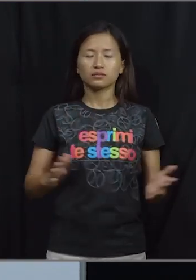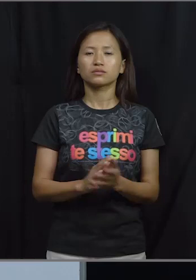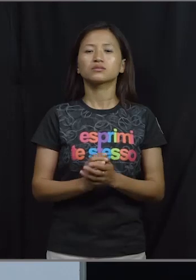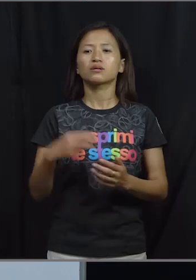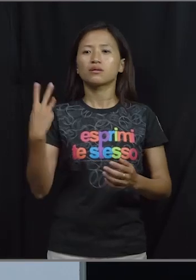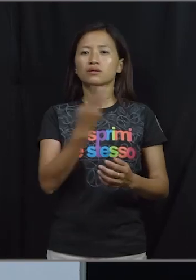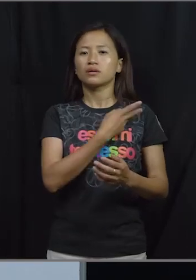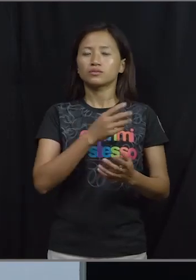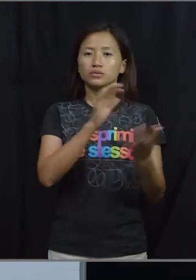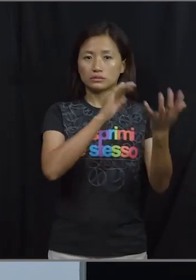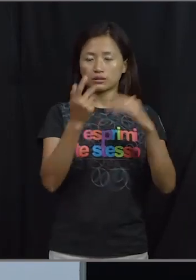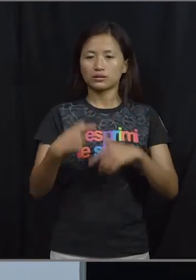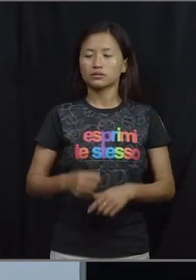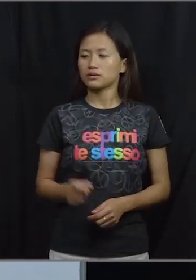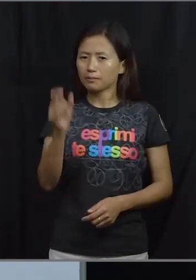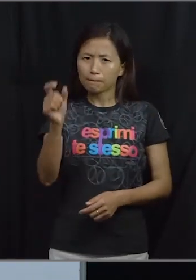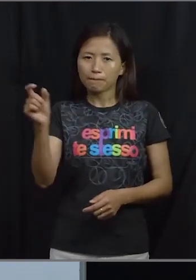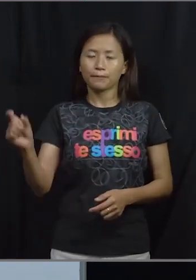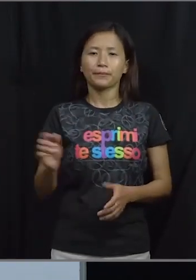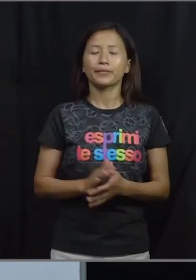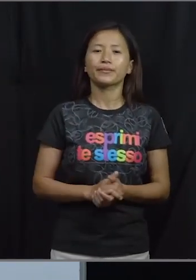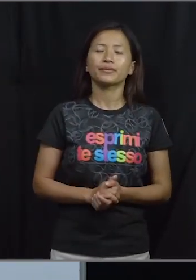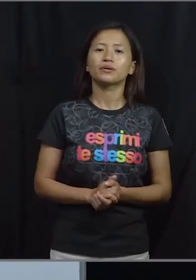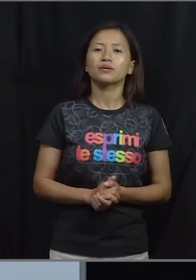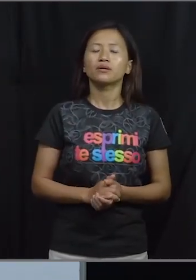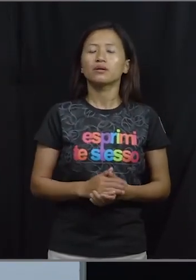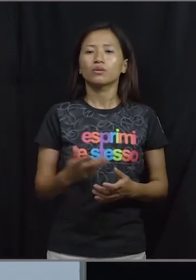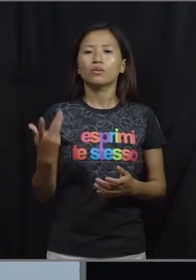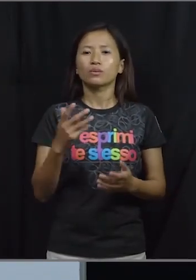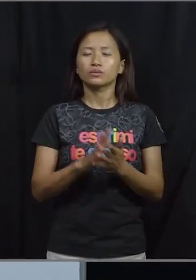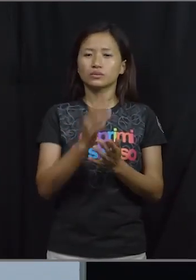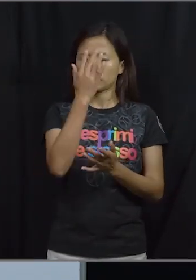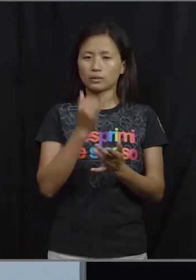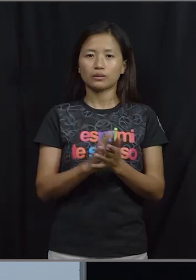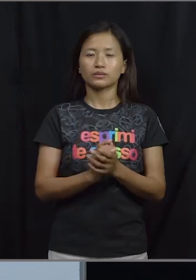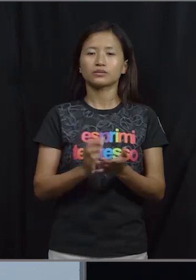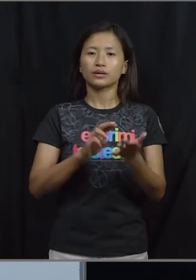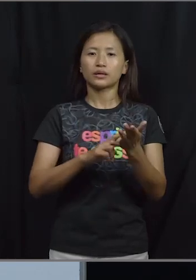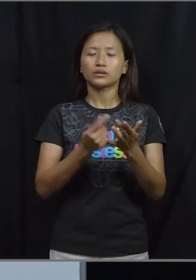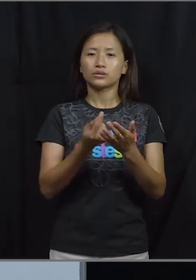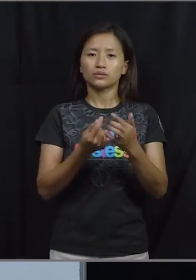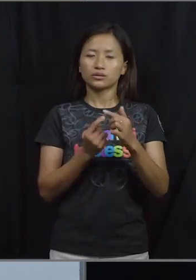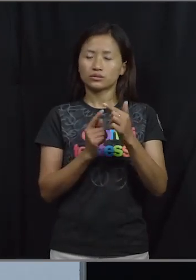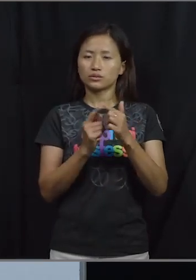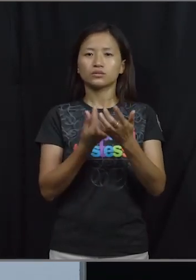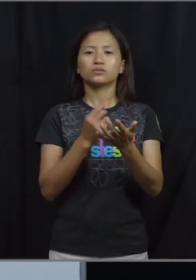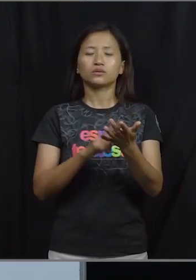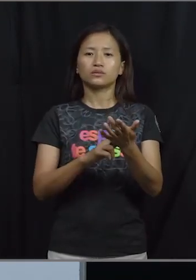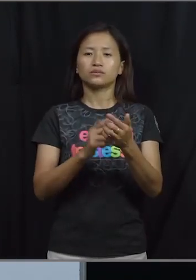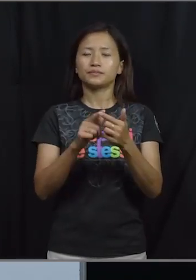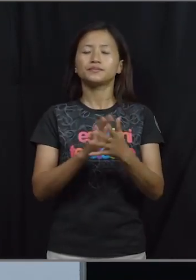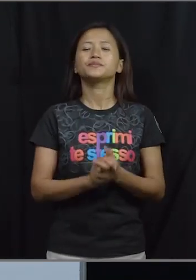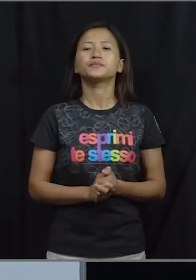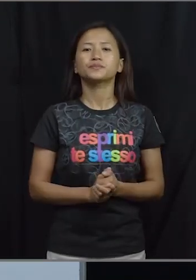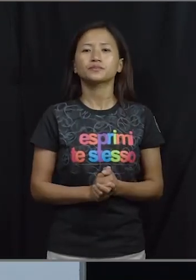people around us, right? So basically that is why it is known as nurture. As we go deeper into the lesson,